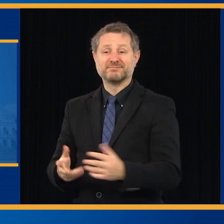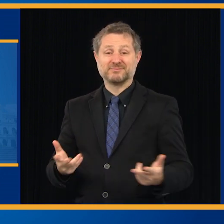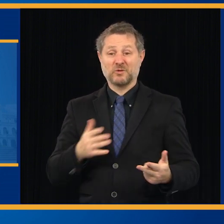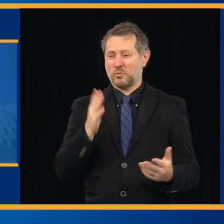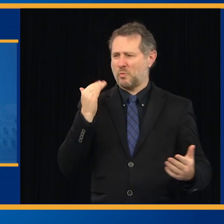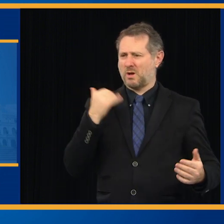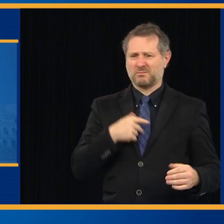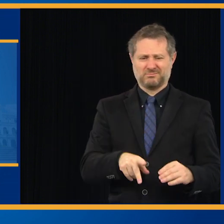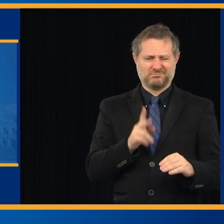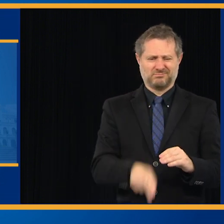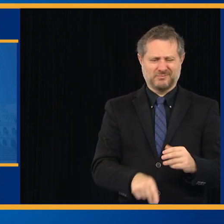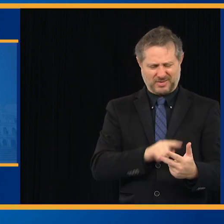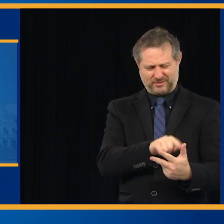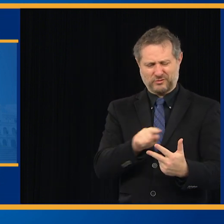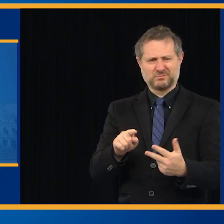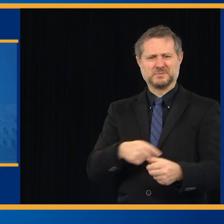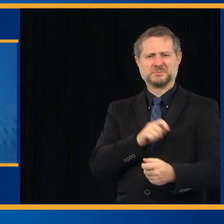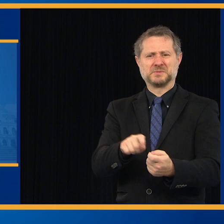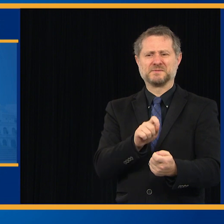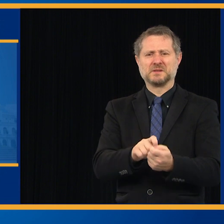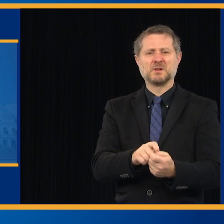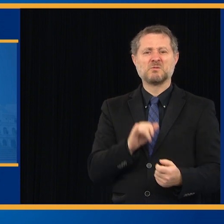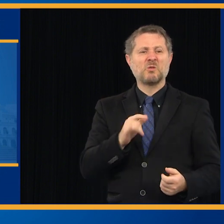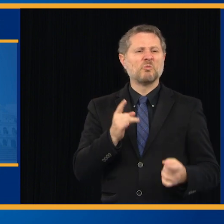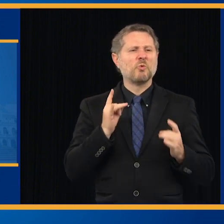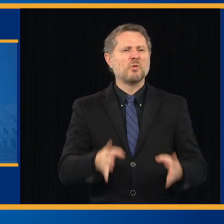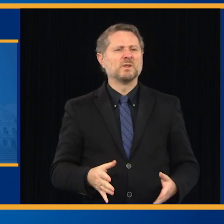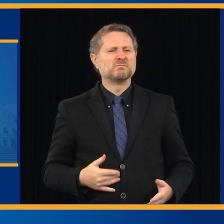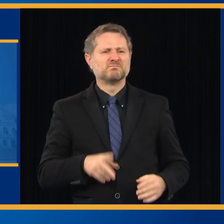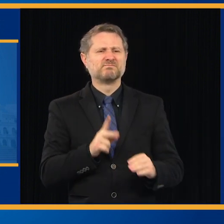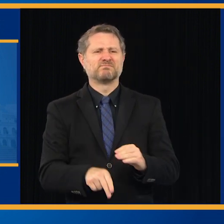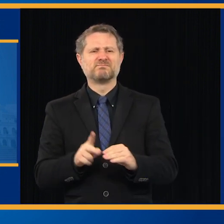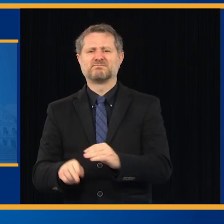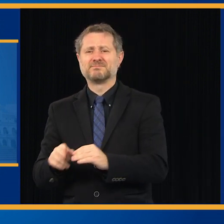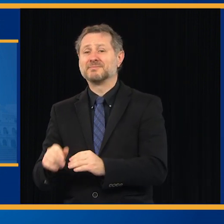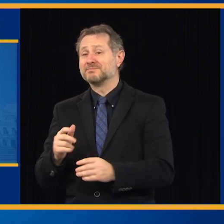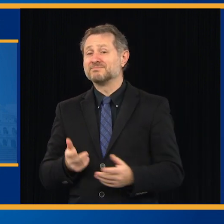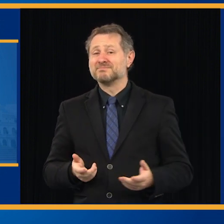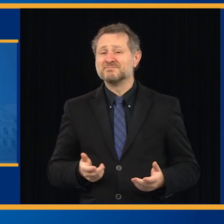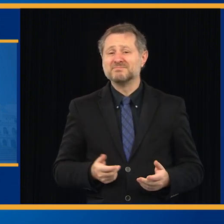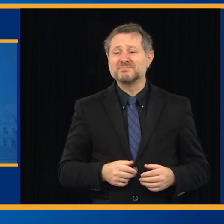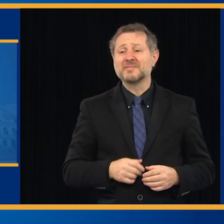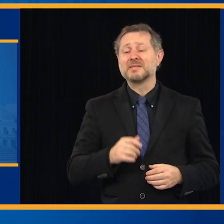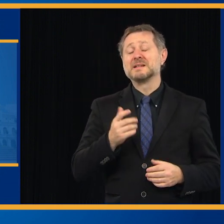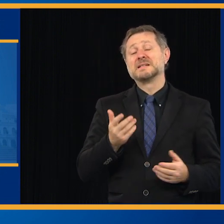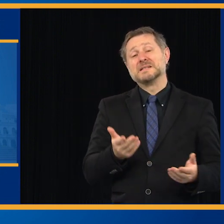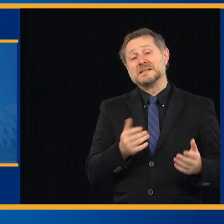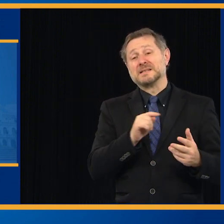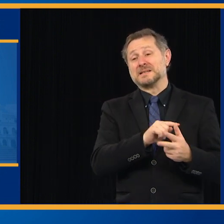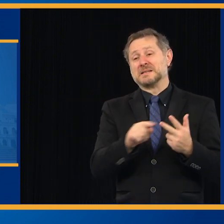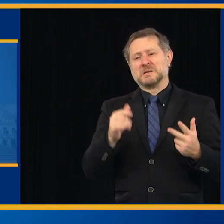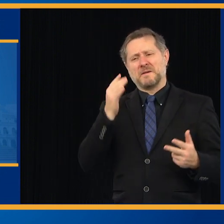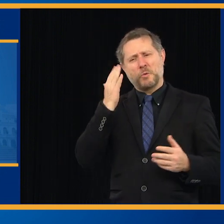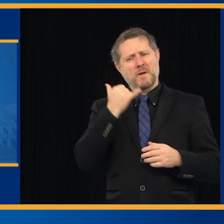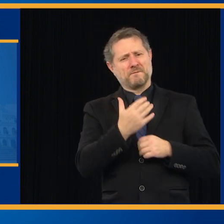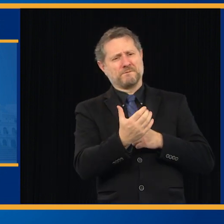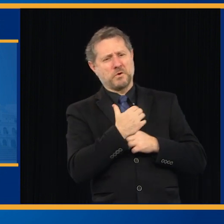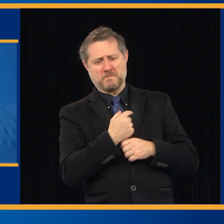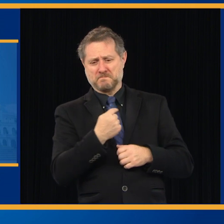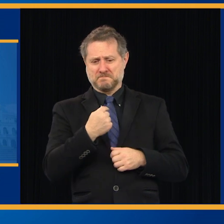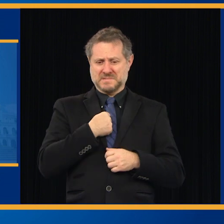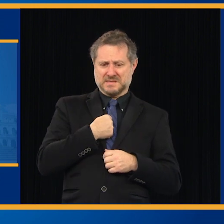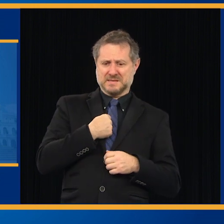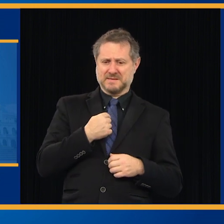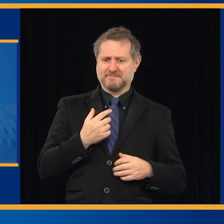these essential agencies at this time, right? And why would you make me allocate